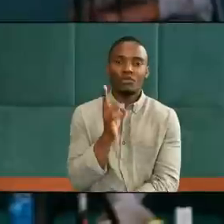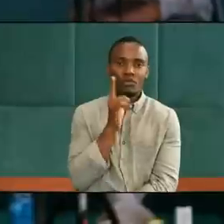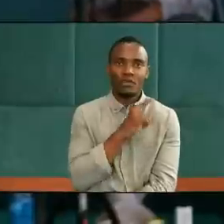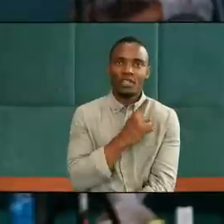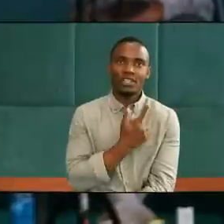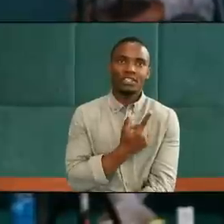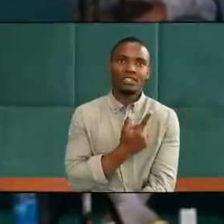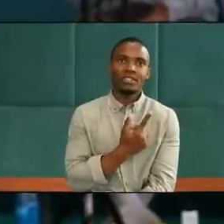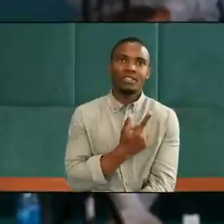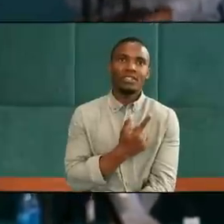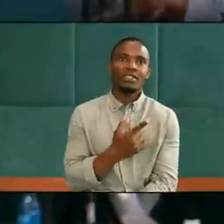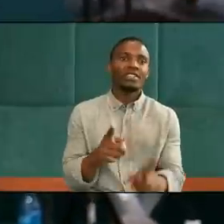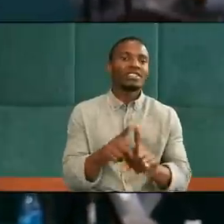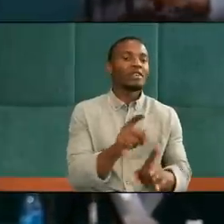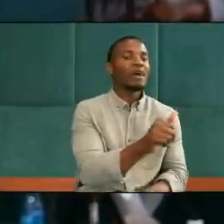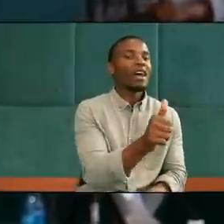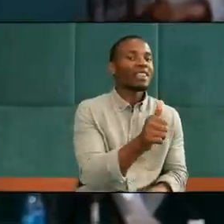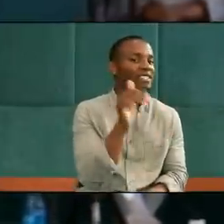The others could hardly hear him.